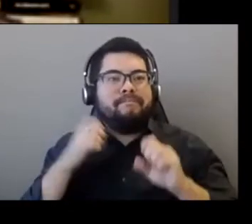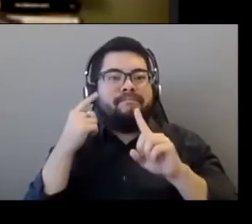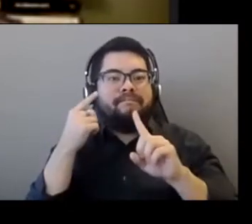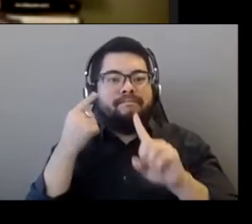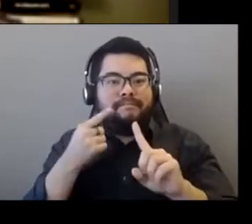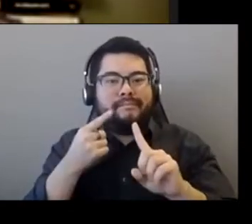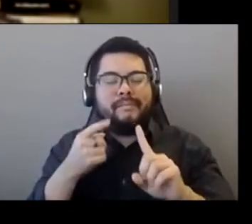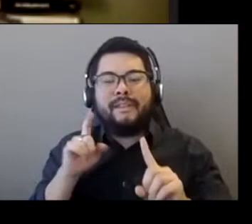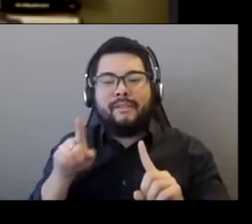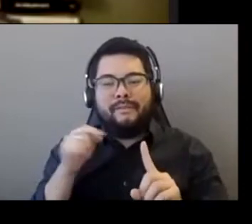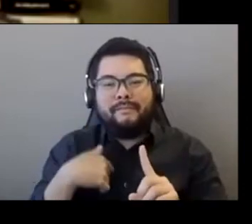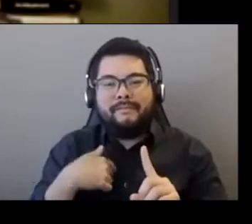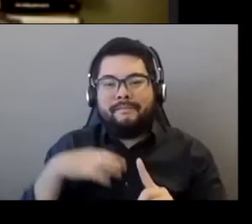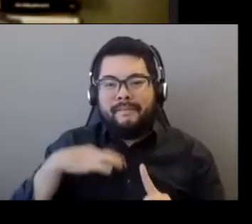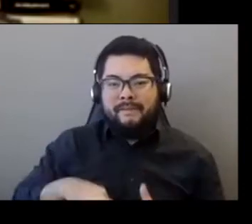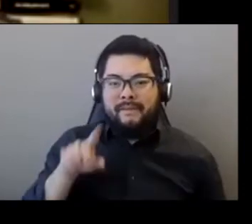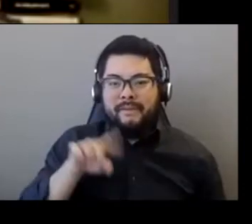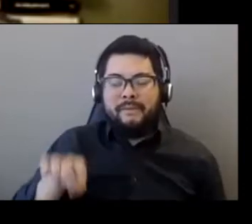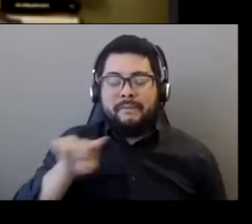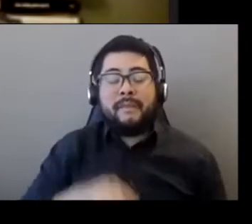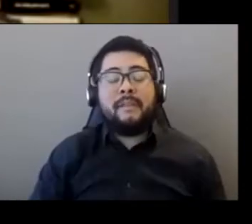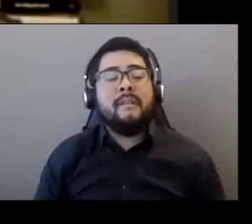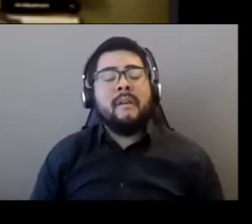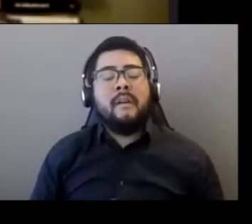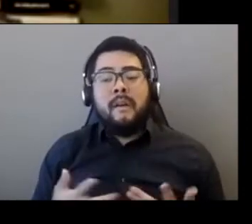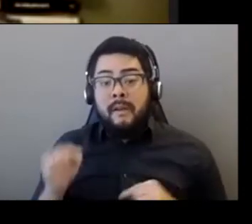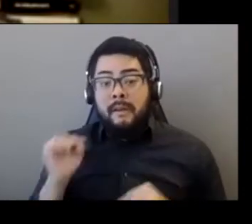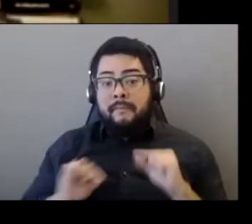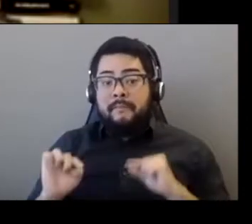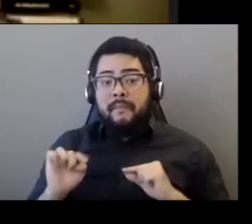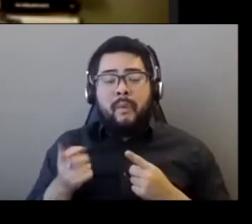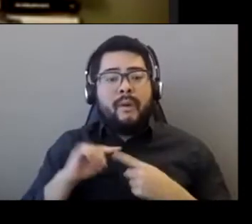pandemic struck, when the virus came,